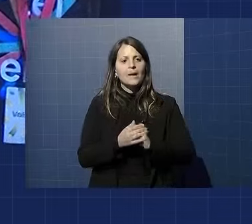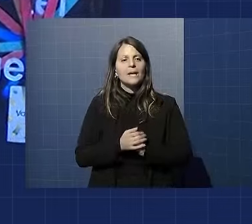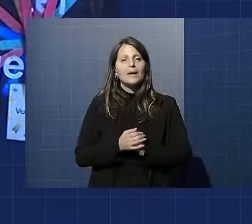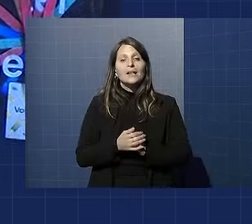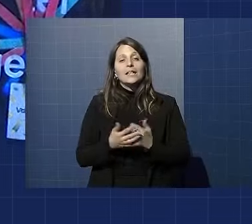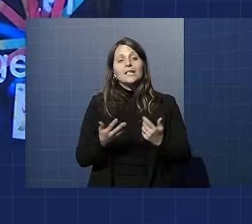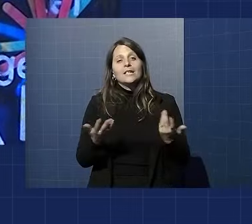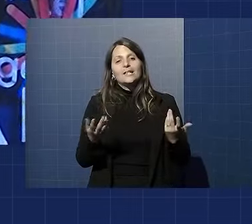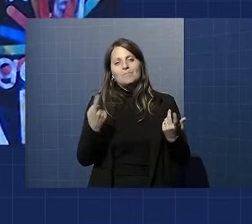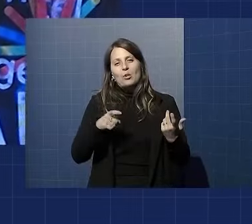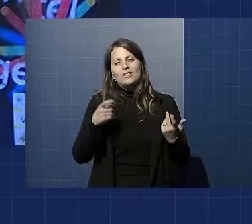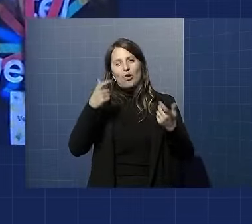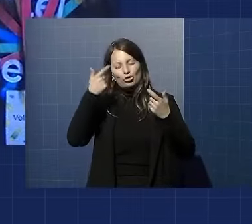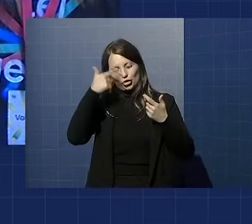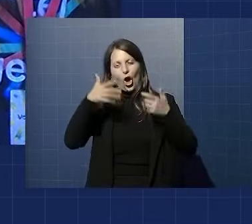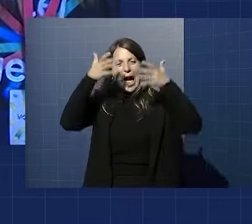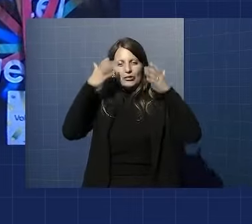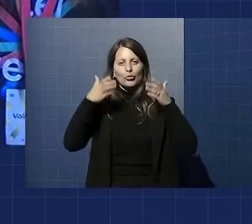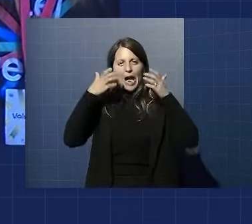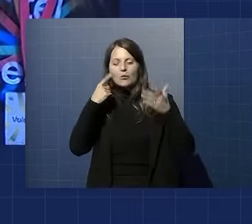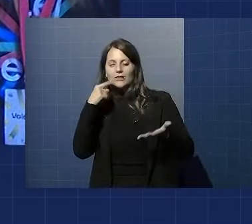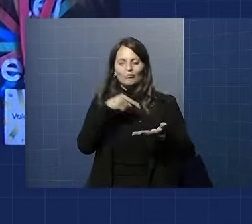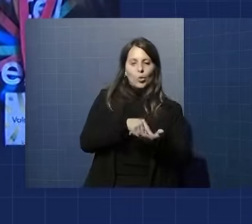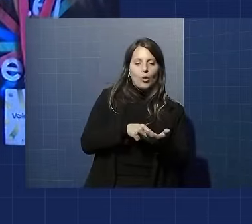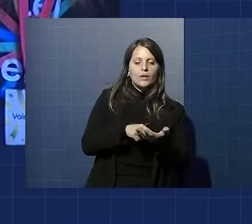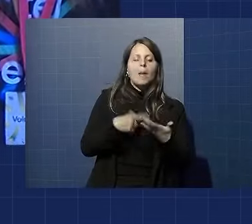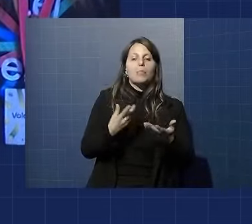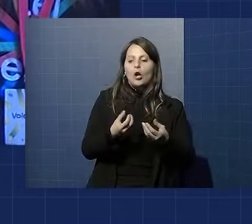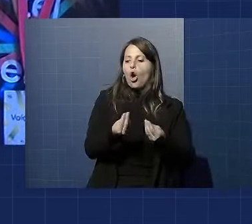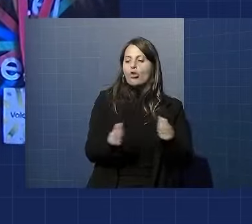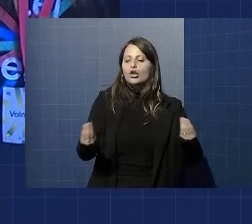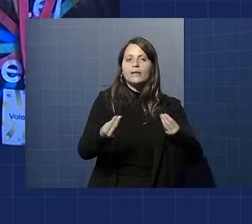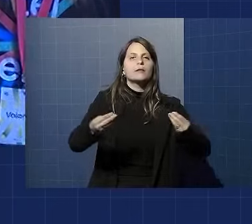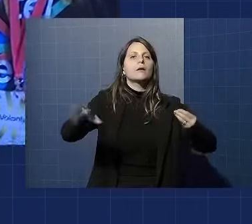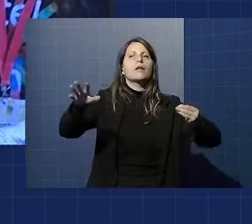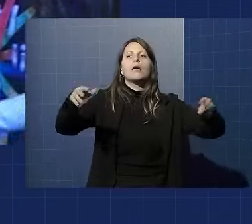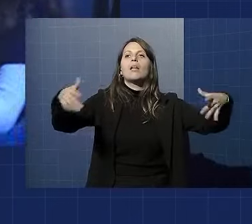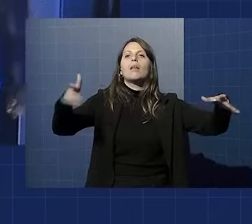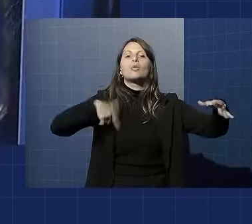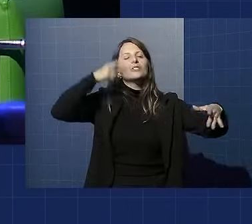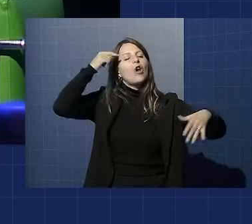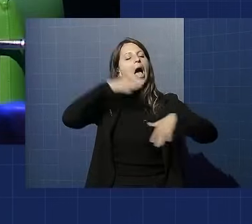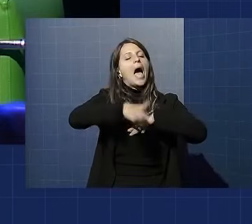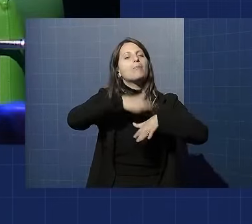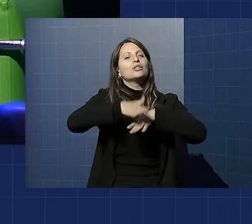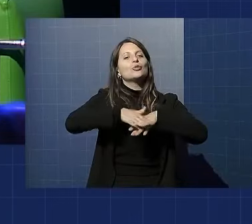microgravità. Quindi più o meno quanto tempo ci vuole per ritornare alle condizioni normali sulla Terra? Grazie.